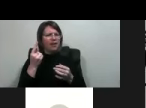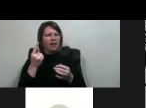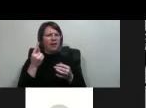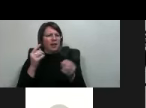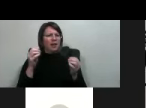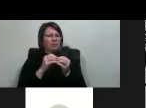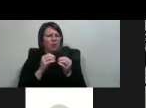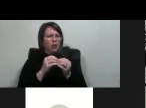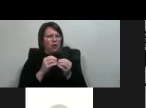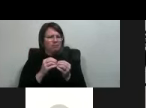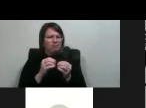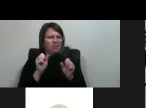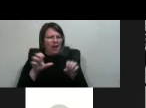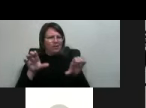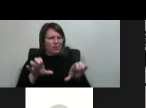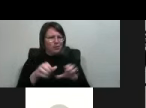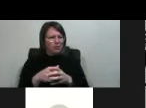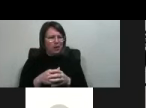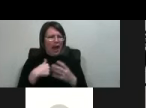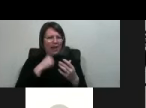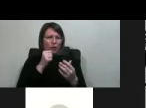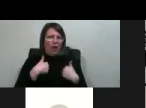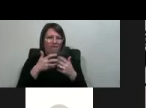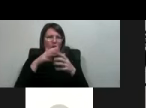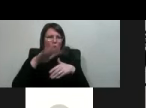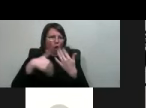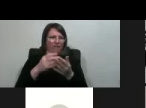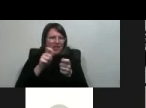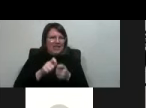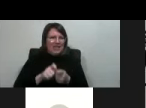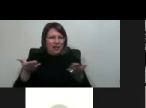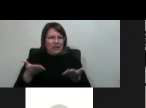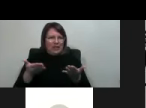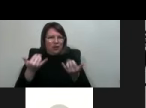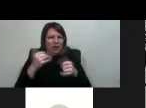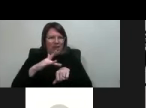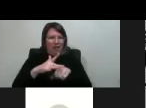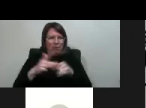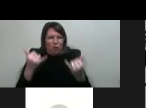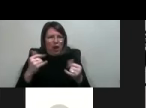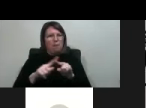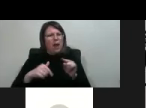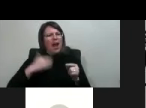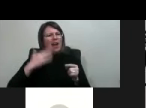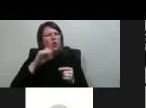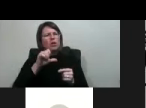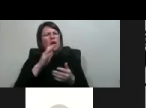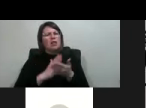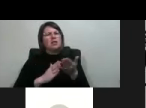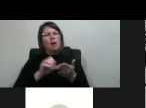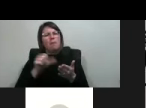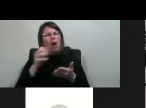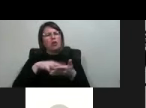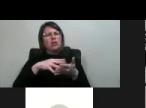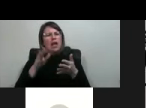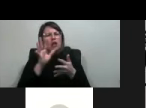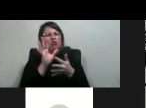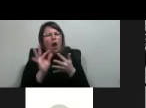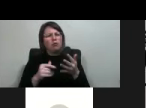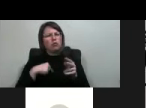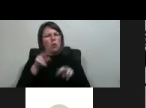more. I don't have all the details on hand right now, but I know there were some other schedule options that we were looking at with the